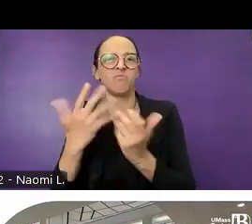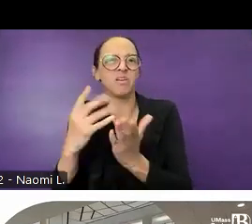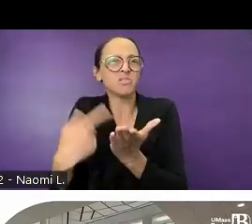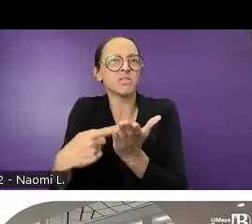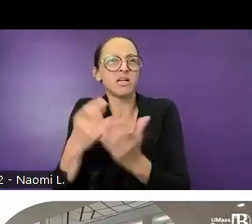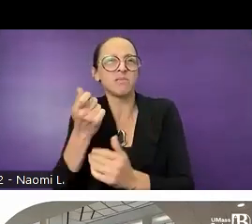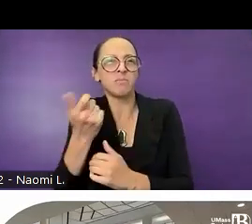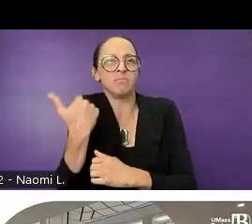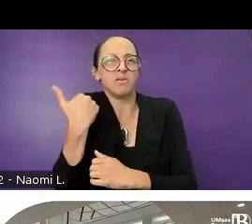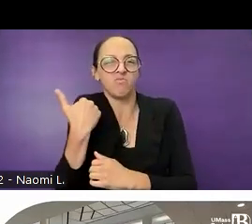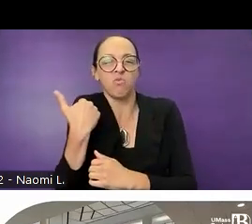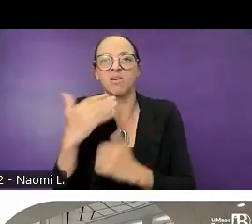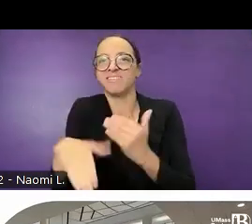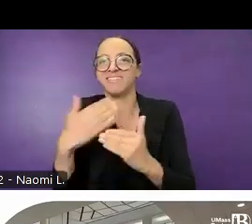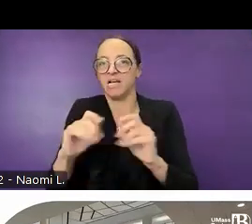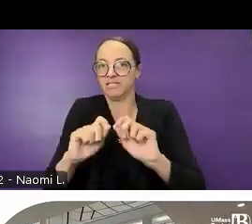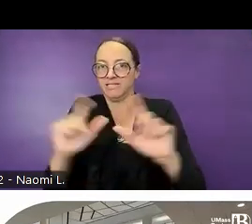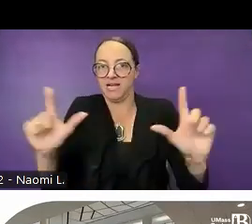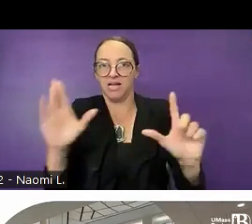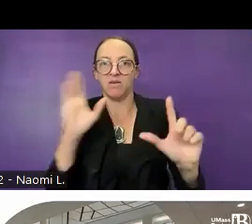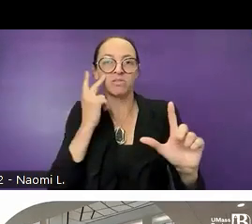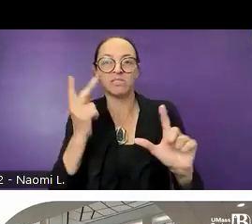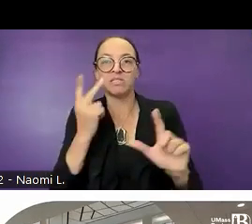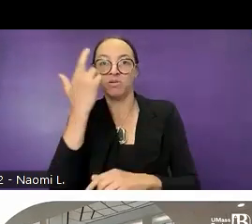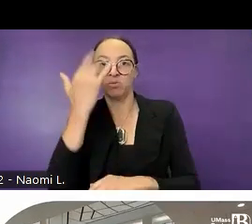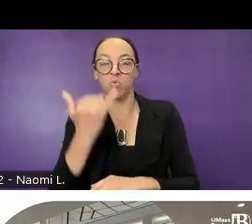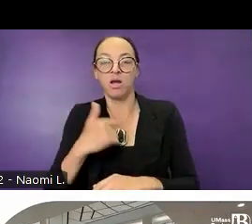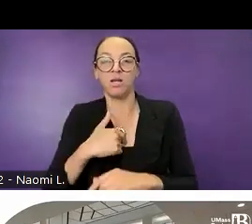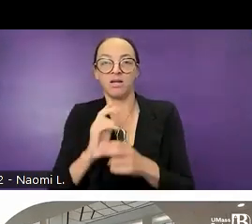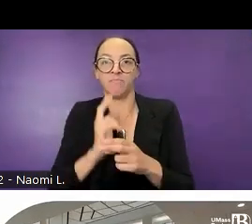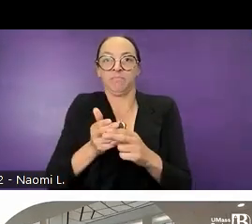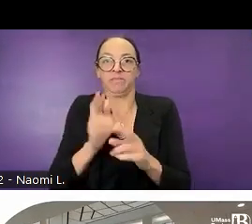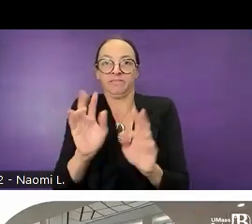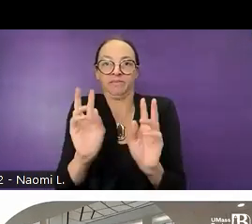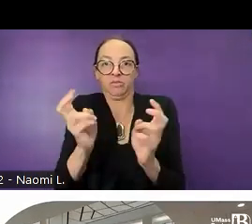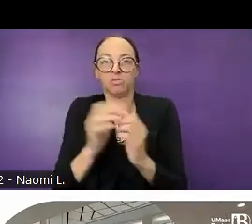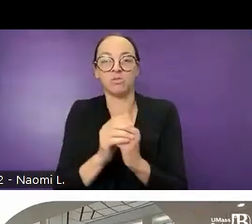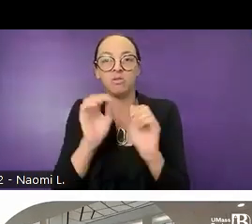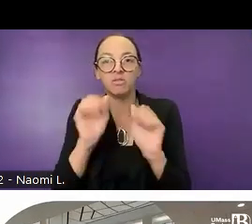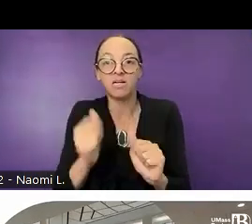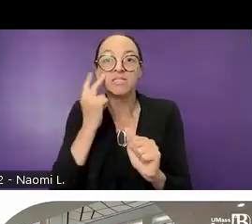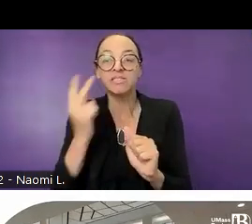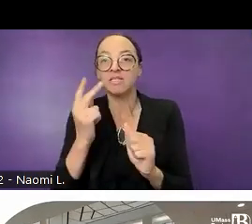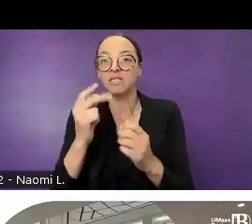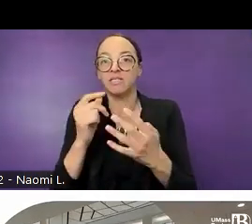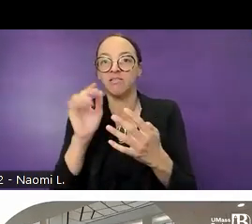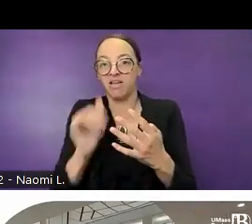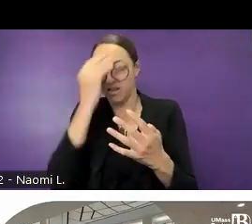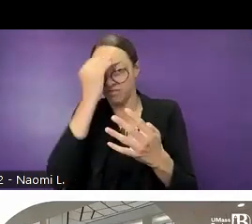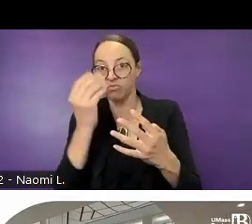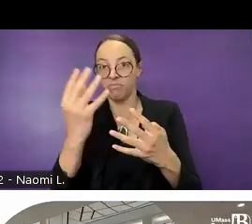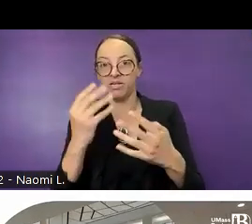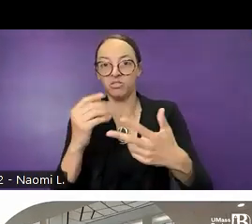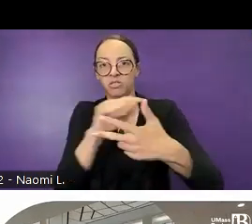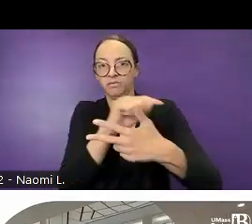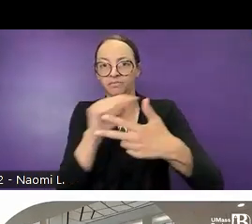this issue. As you can see, and the information in this is based on work that ATI Advisory